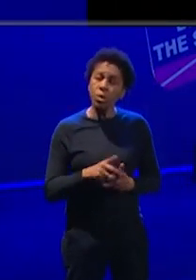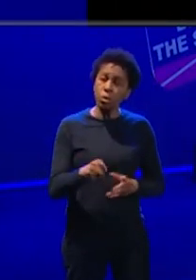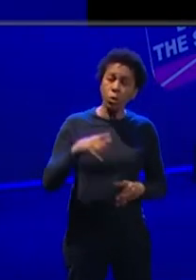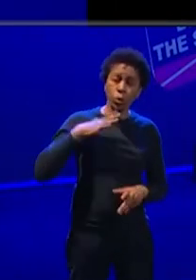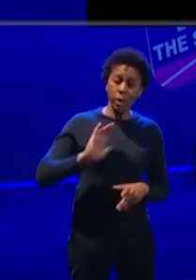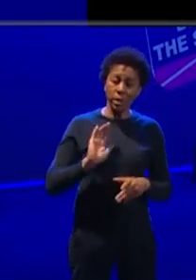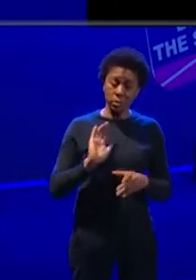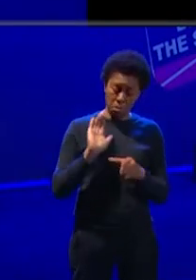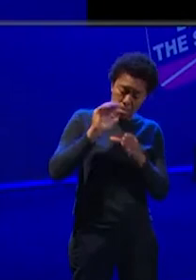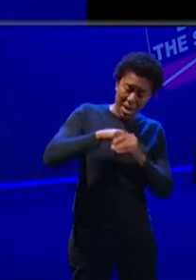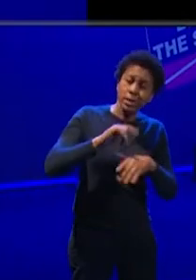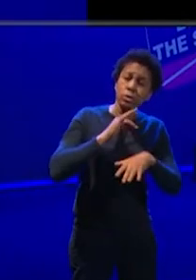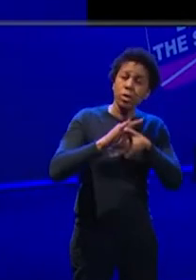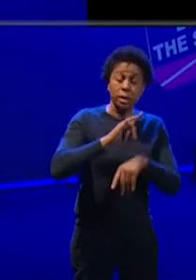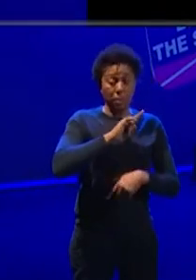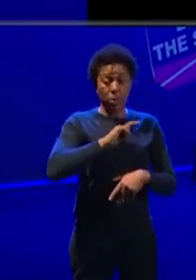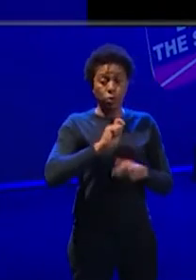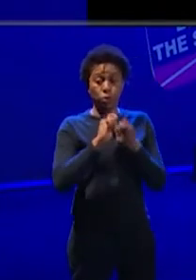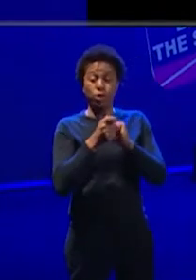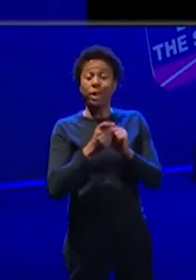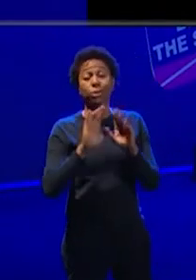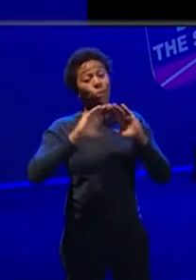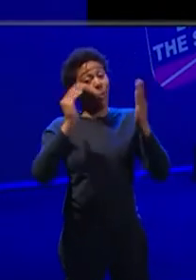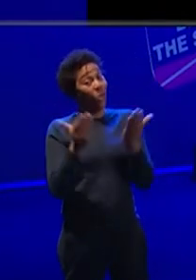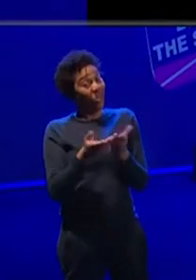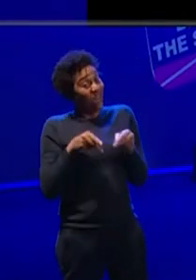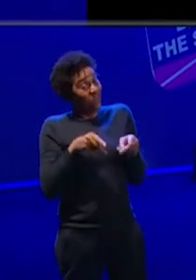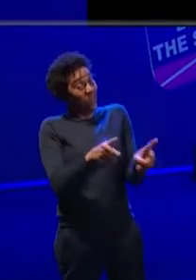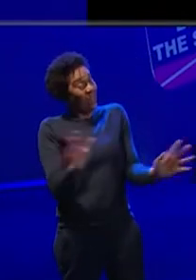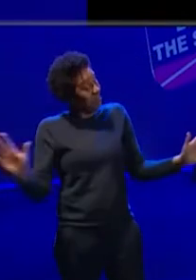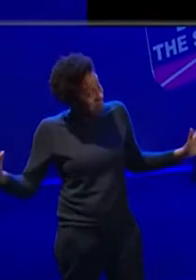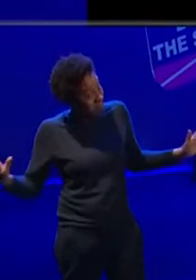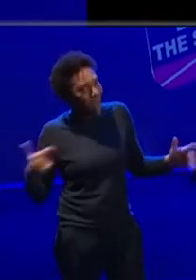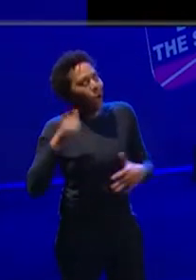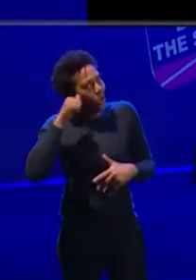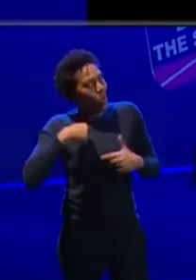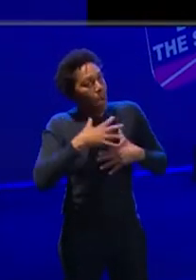theater to change the world, and I'm gonna be a little unabashed about that.